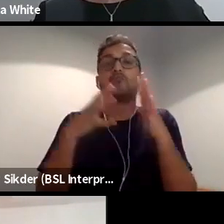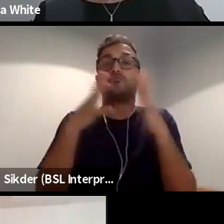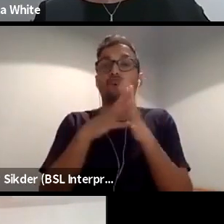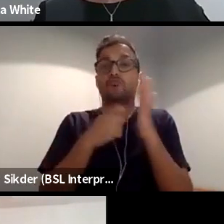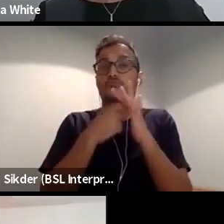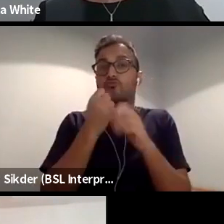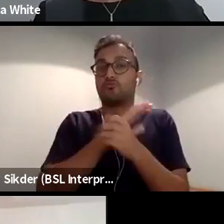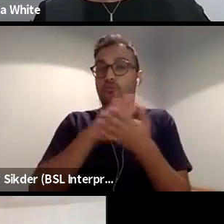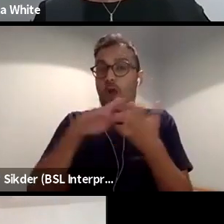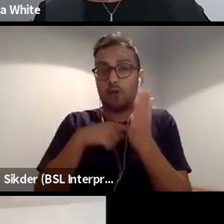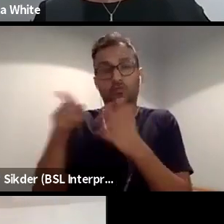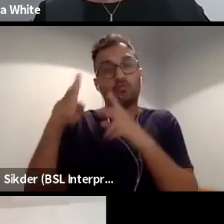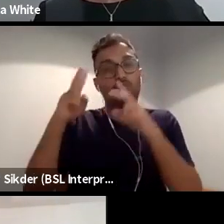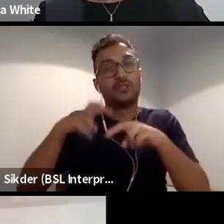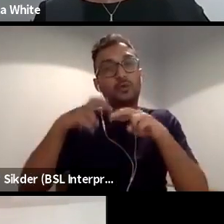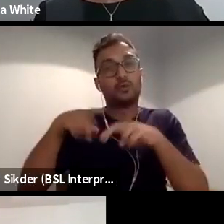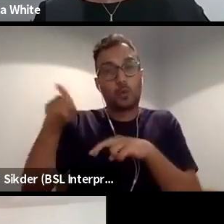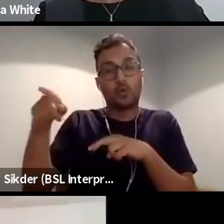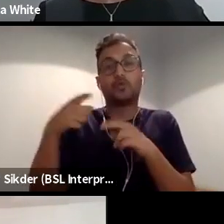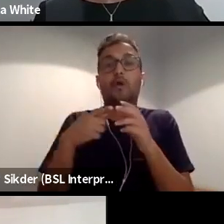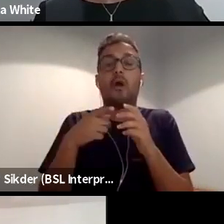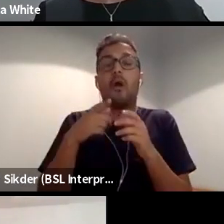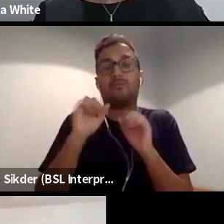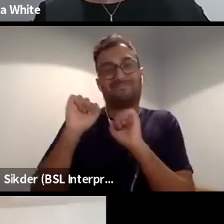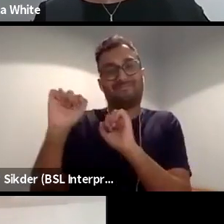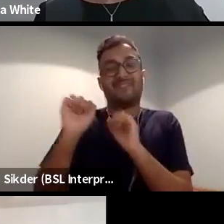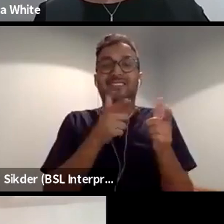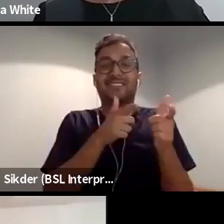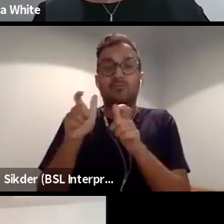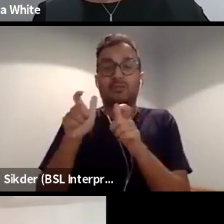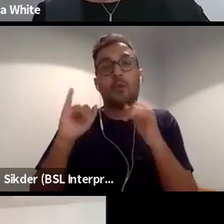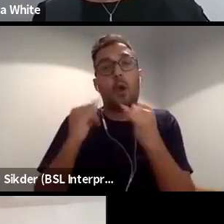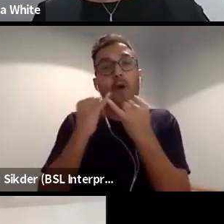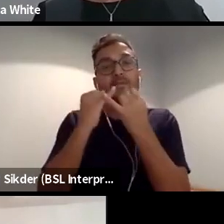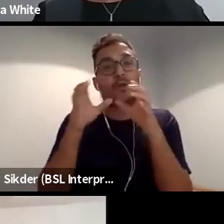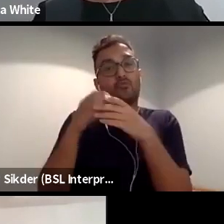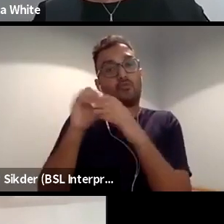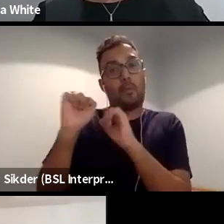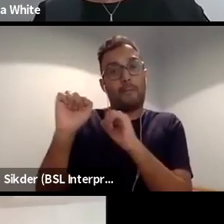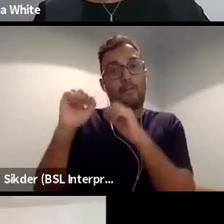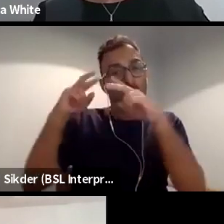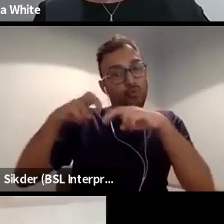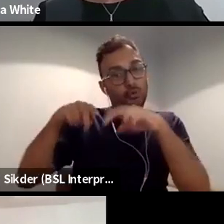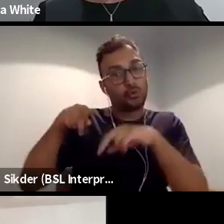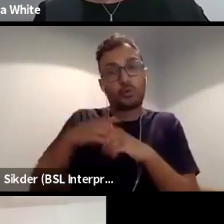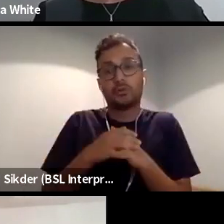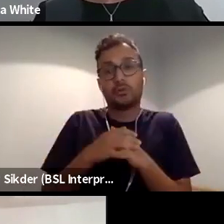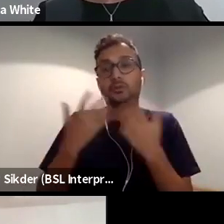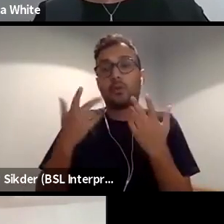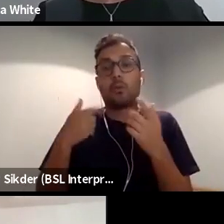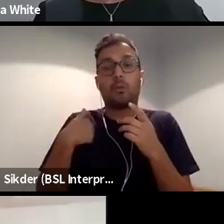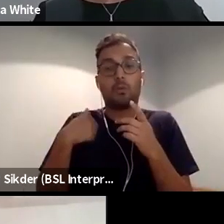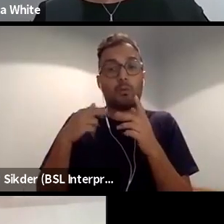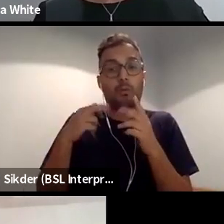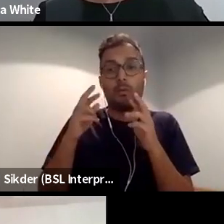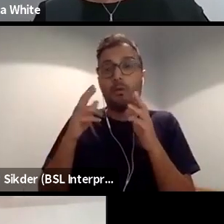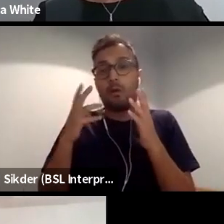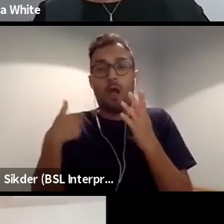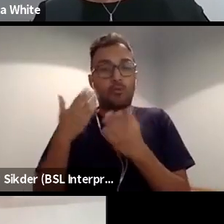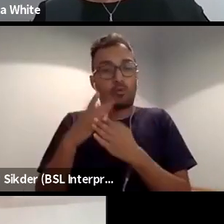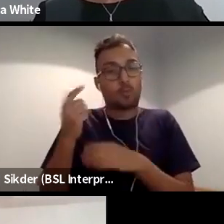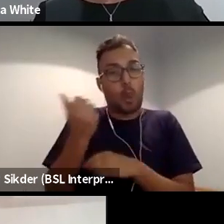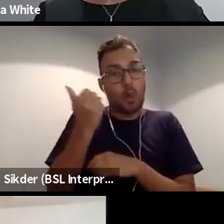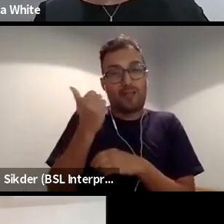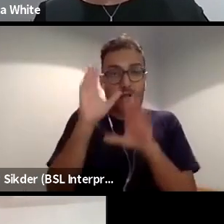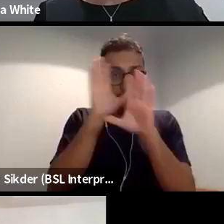RUSI in the Terrorism and Conflict Group. And I hope Jessica doesn't mind letting everyone know, but Jessica hasn't